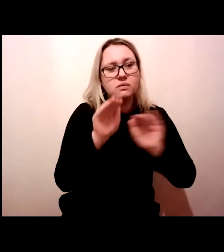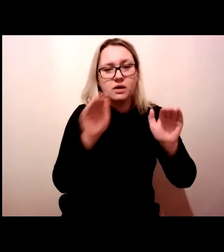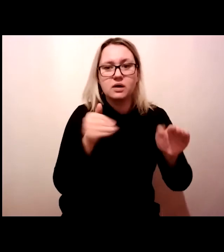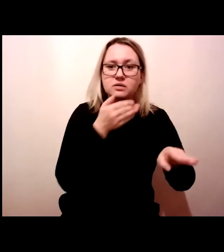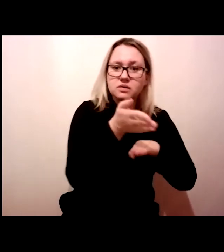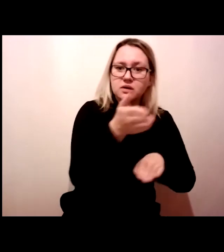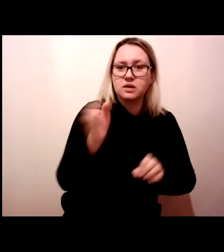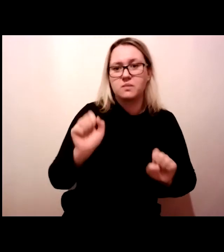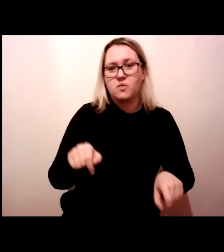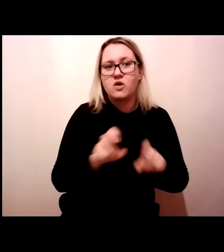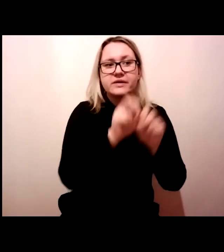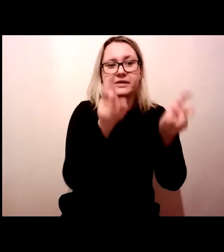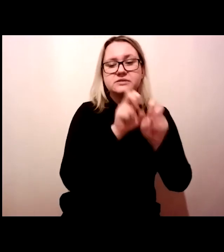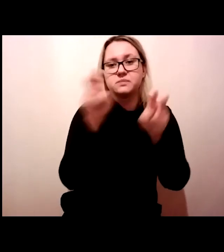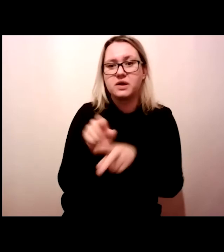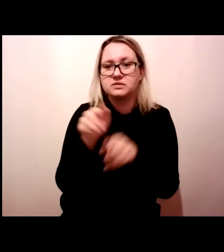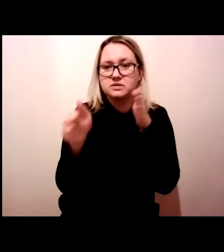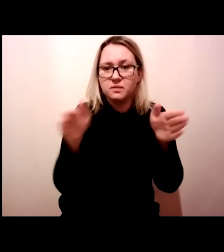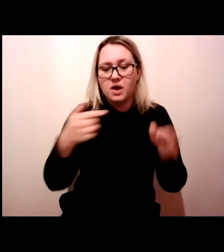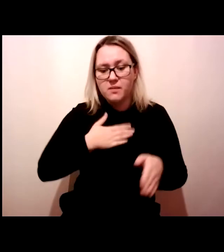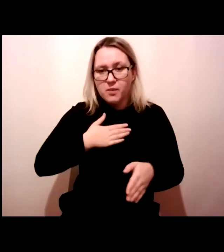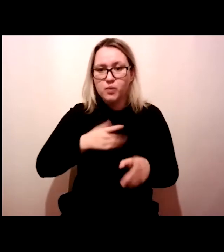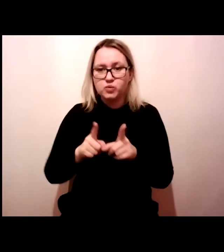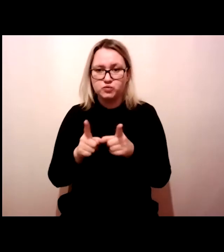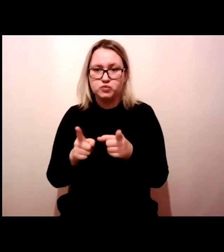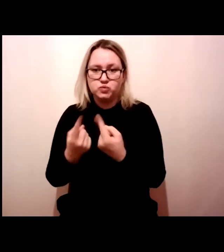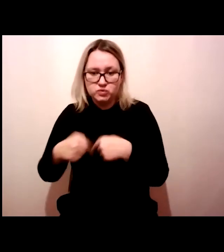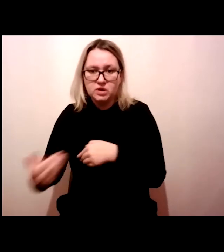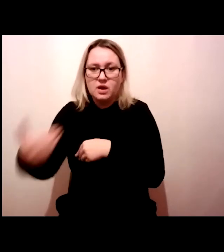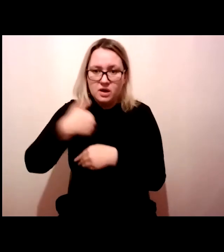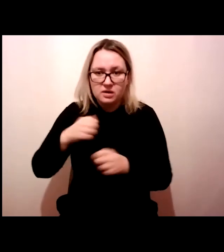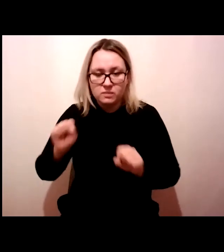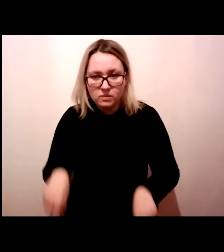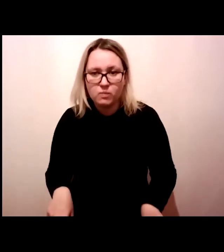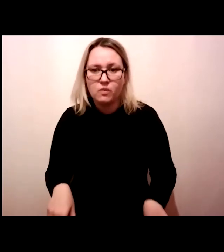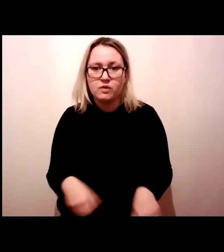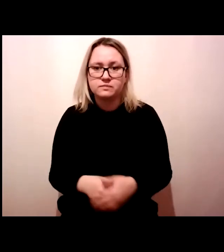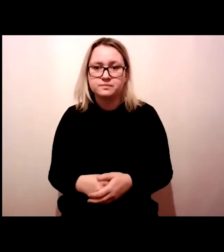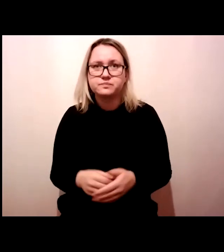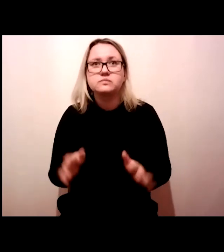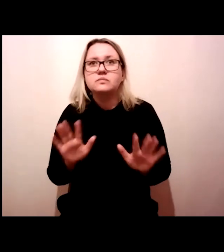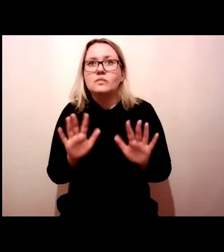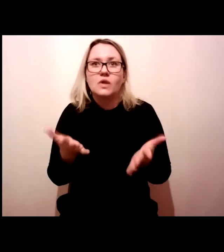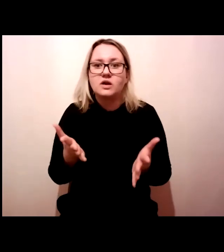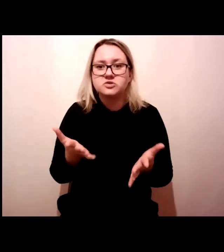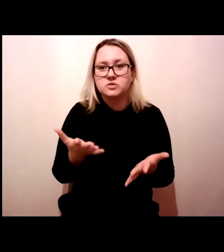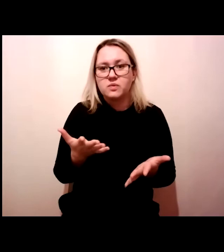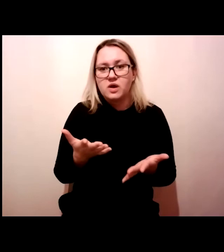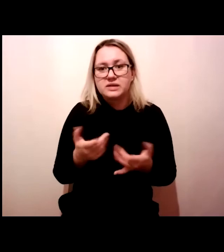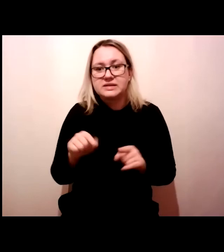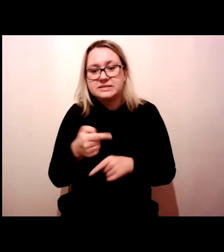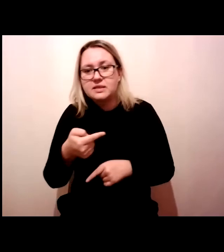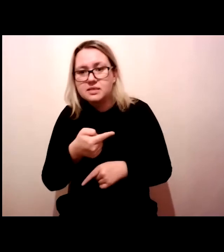and specialistus parents have ar to į be mūsų brave as platformą well. They have to address ir the kažkaip specialists or to įveikti our tuos platform